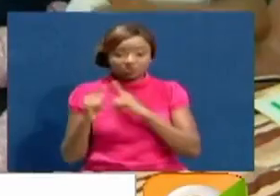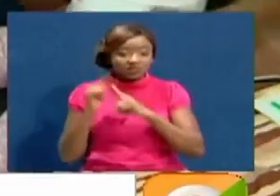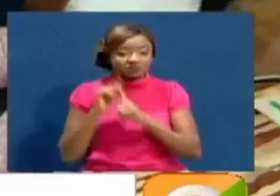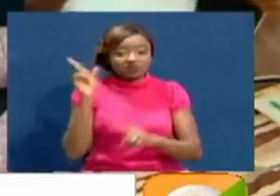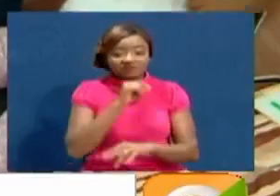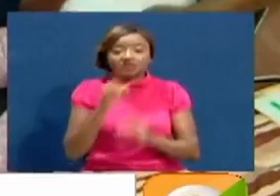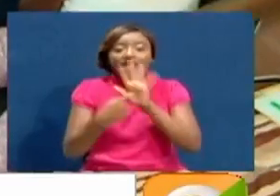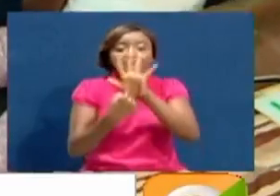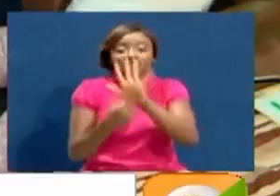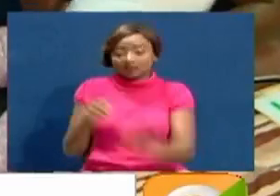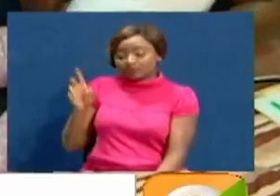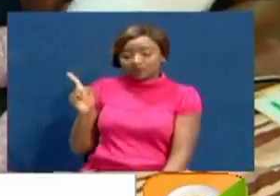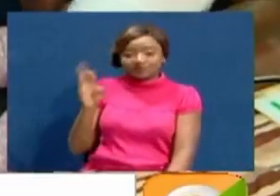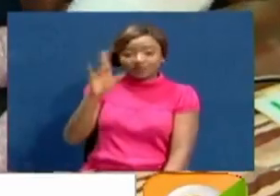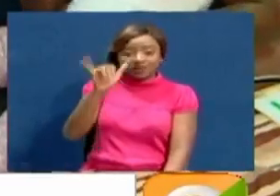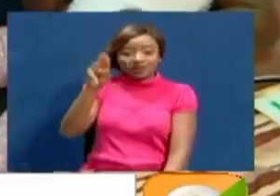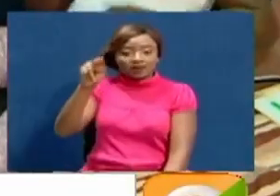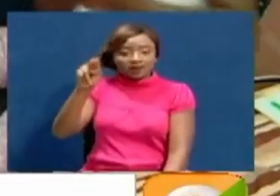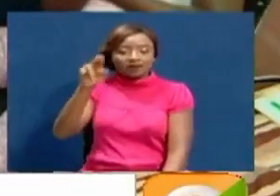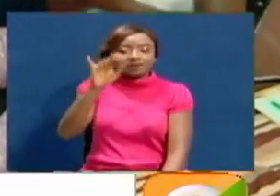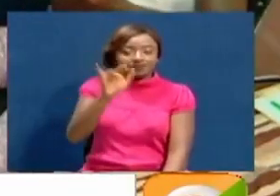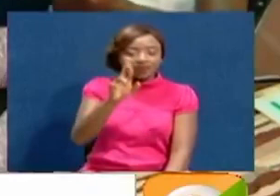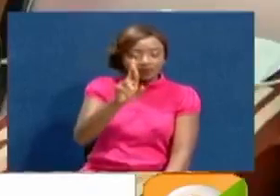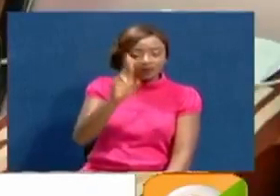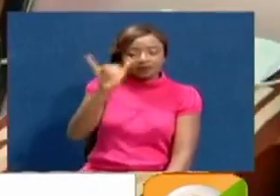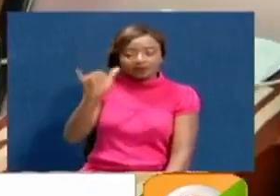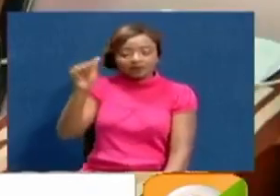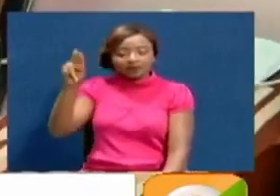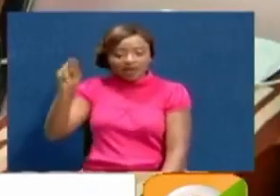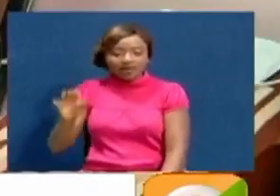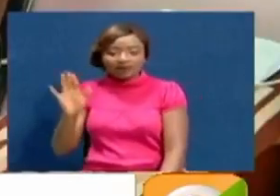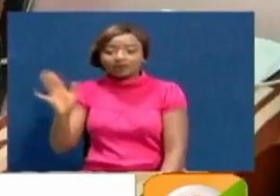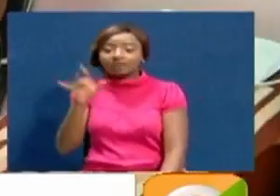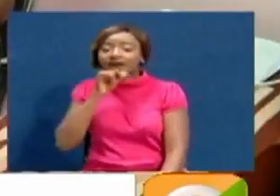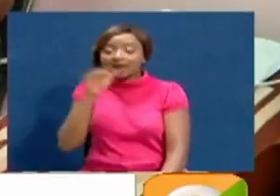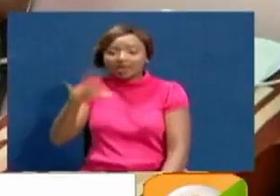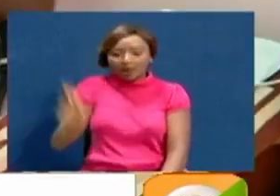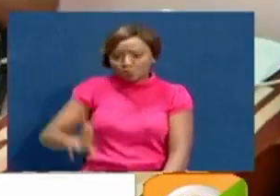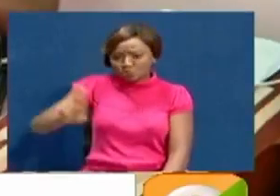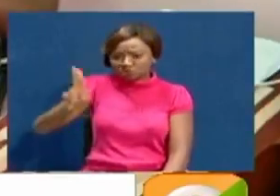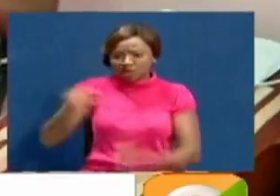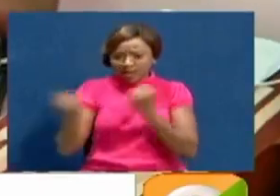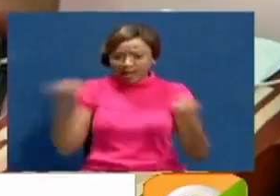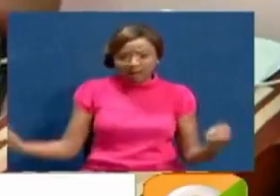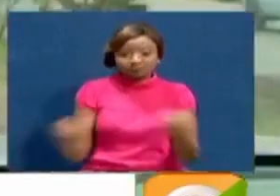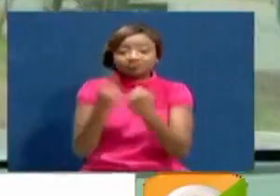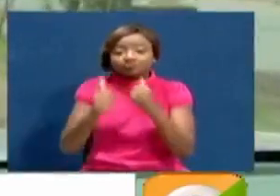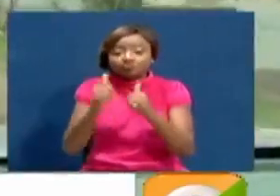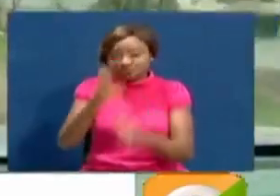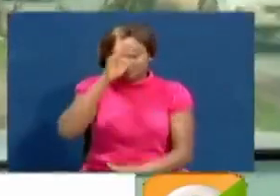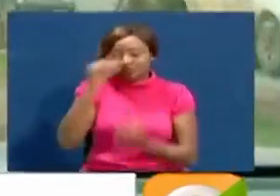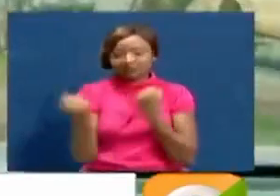The family of Ryan Ochieng, who was allegedly hit by a police vehicle 5 years ago in Umoja, is also waiting for